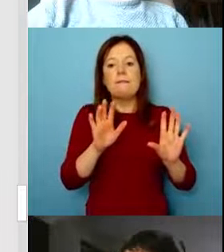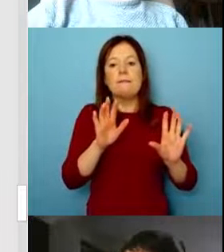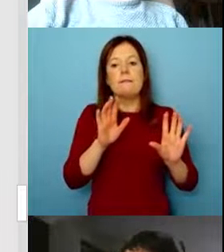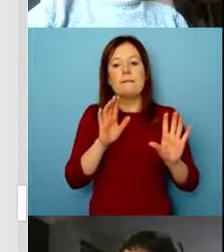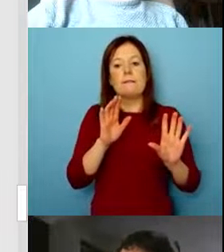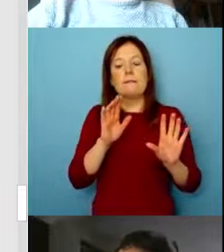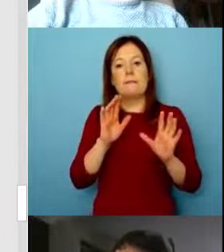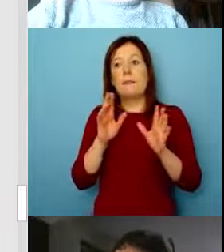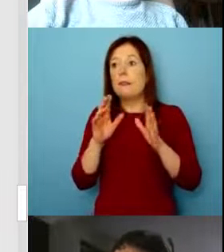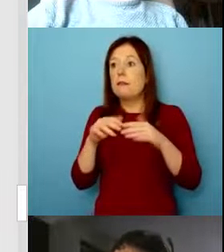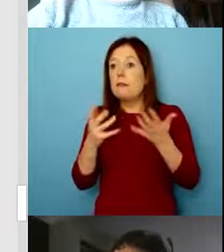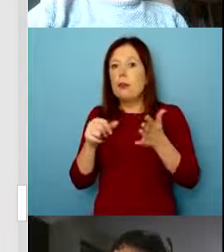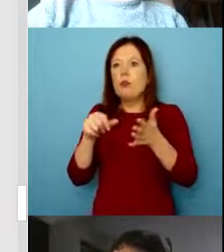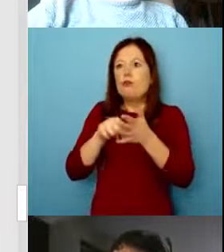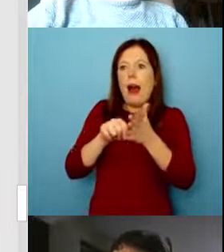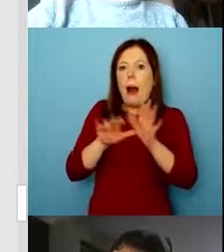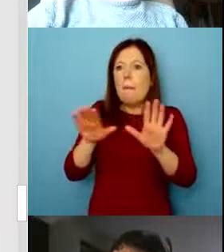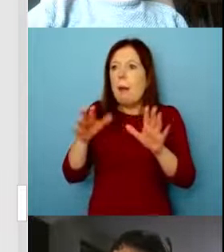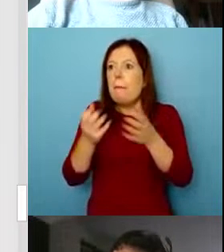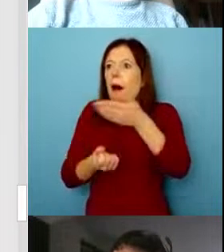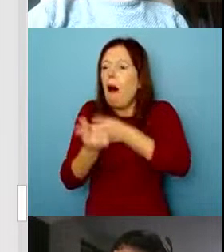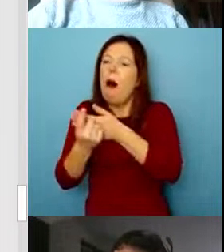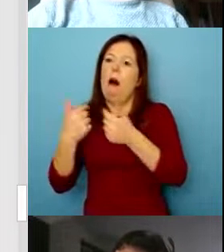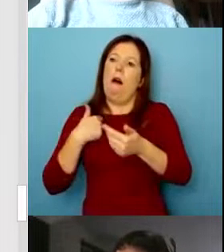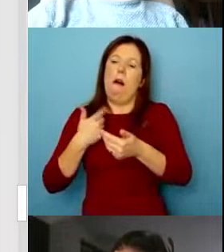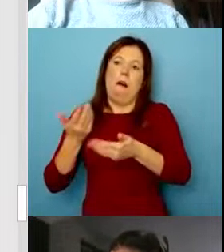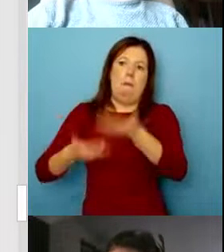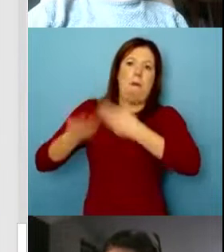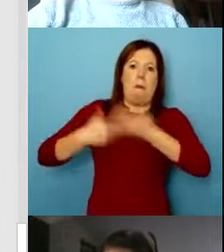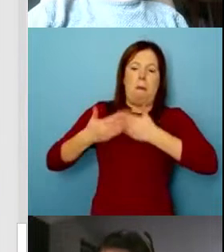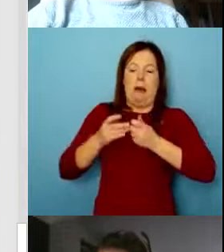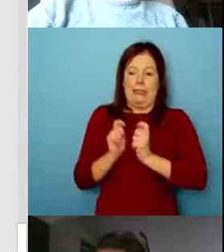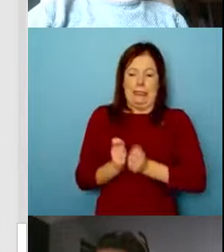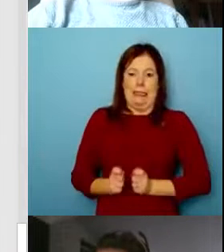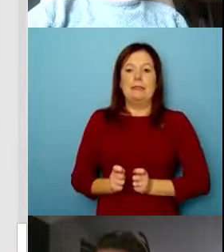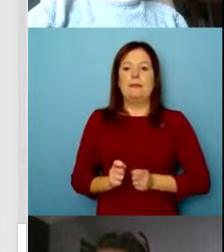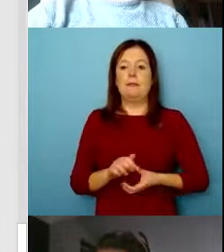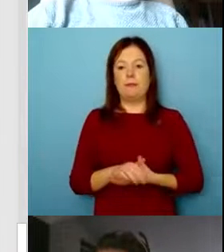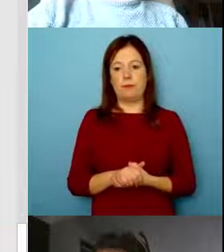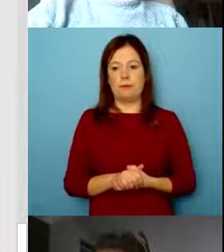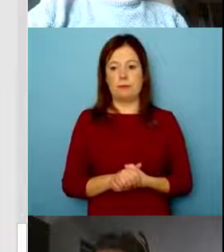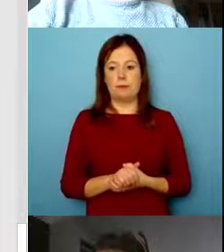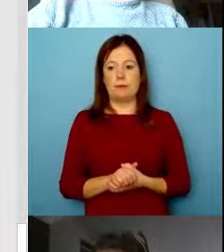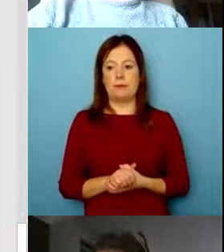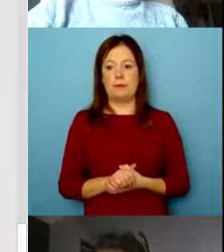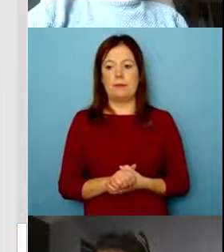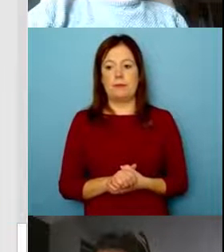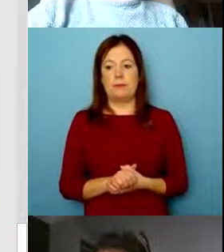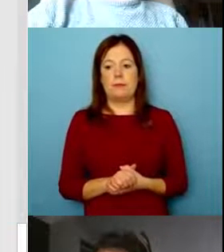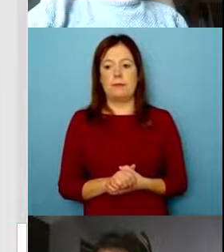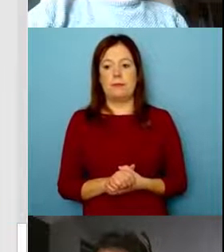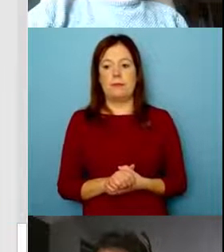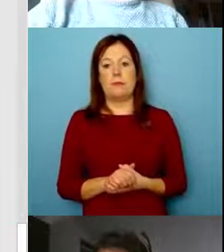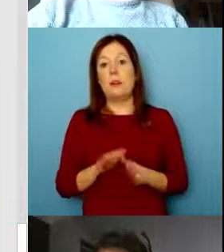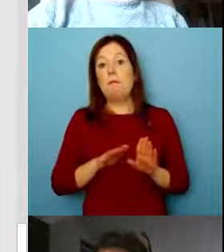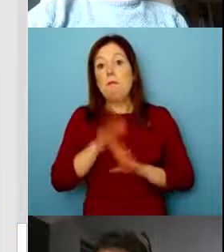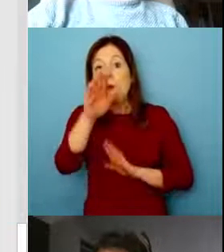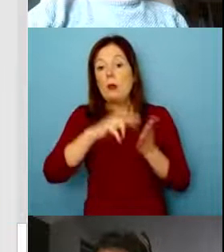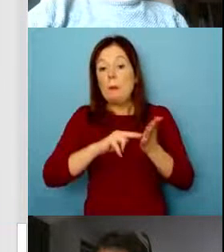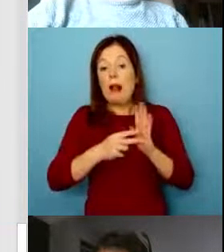been any problems, we've been able to roll back very quickly. So lastly, just thinking about what is on the roadmap for the